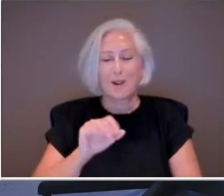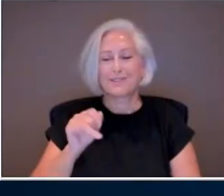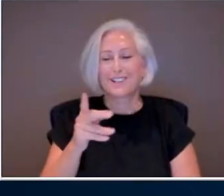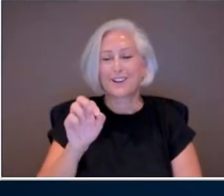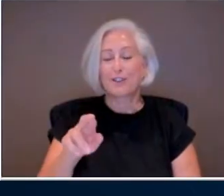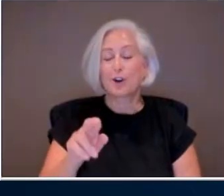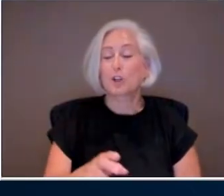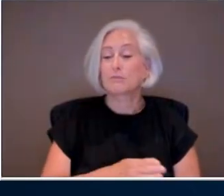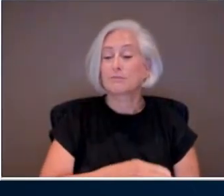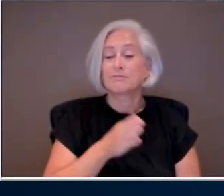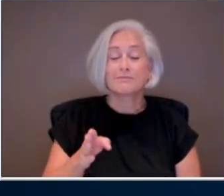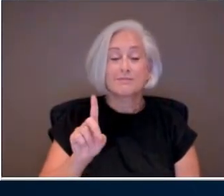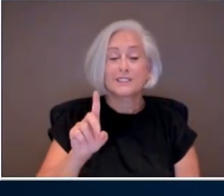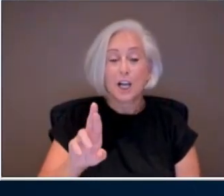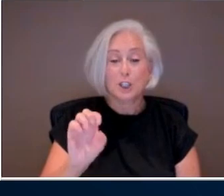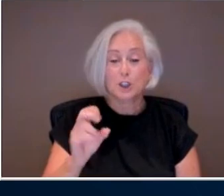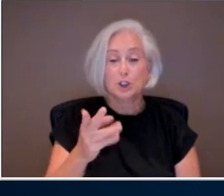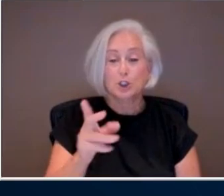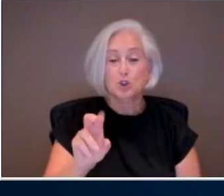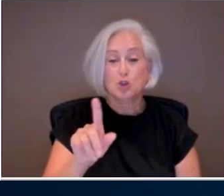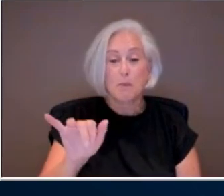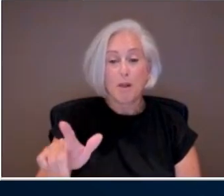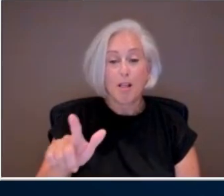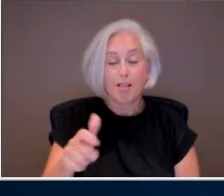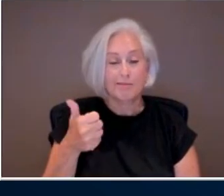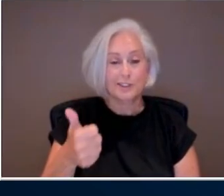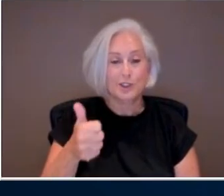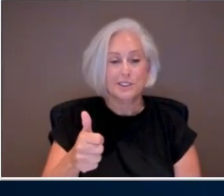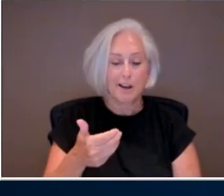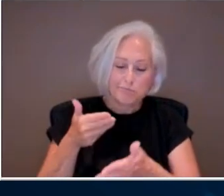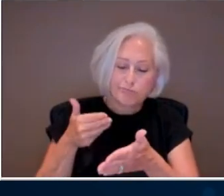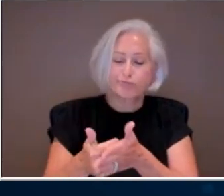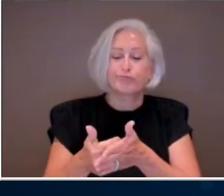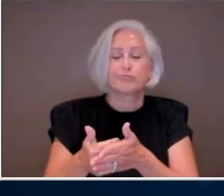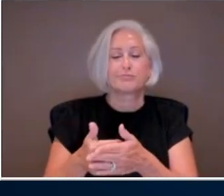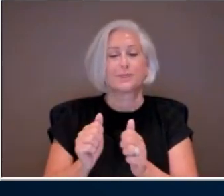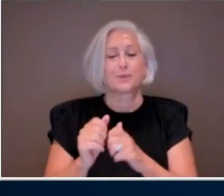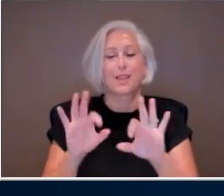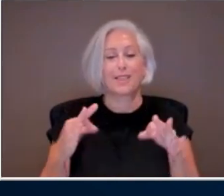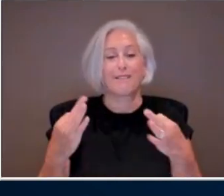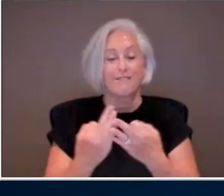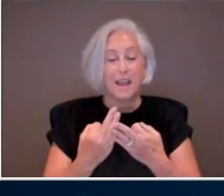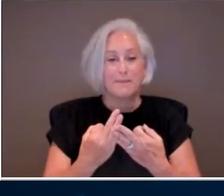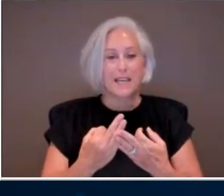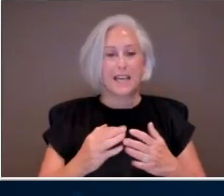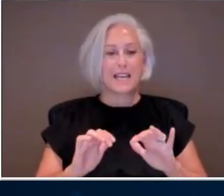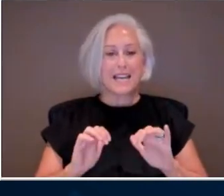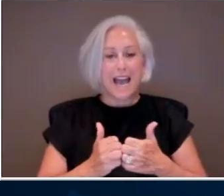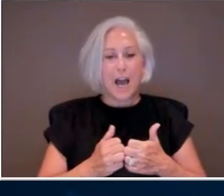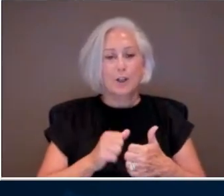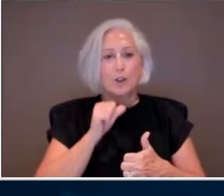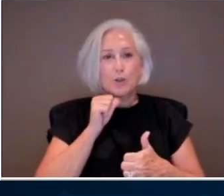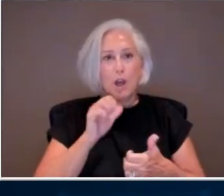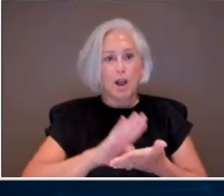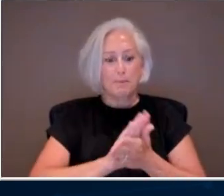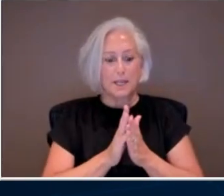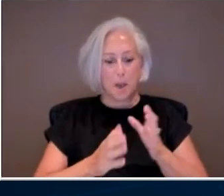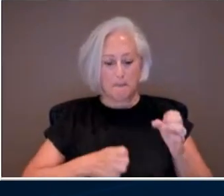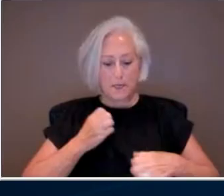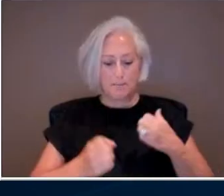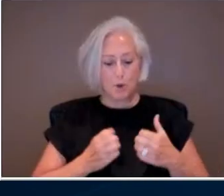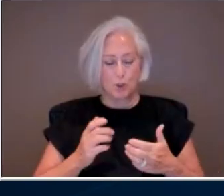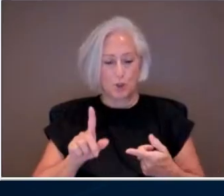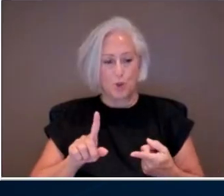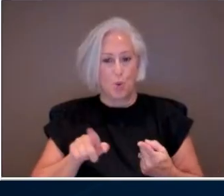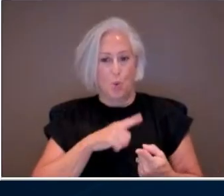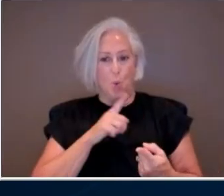you're close with the family. Was it hard, or how do you not get emotional when you're also